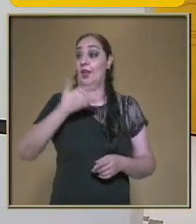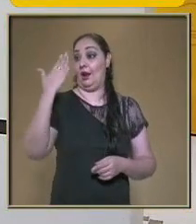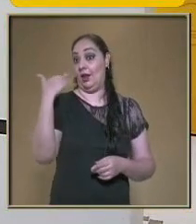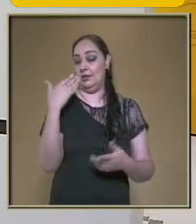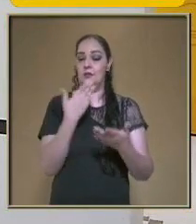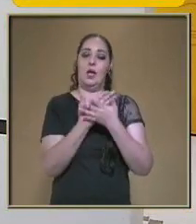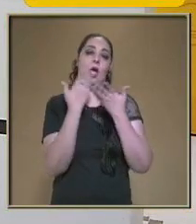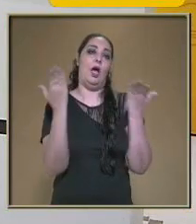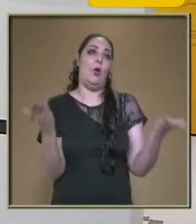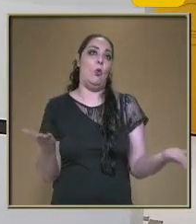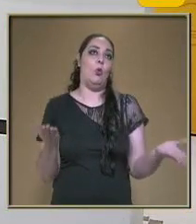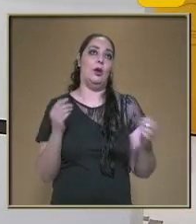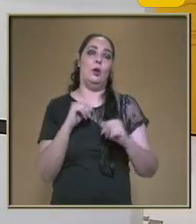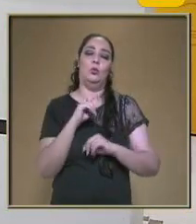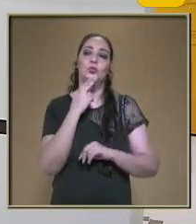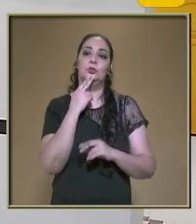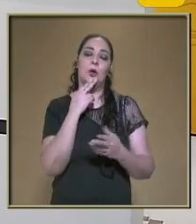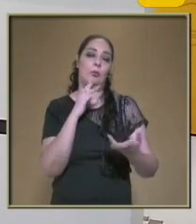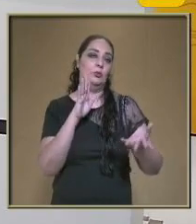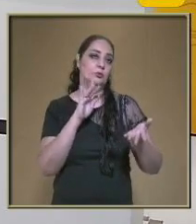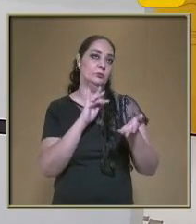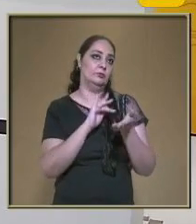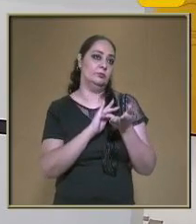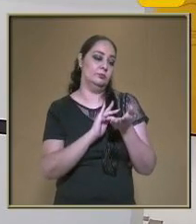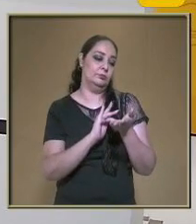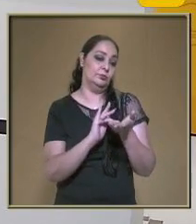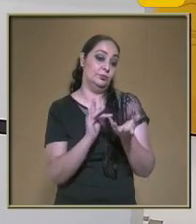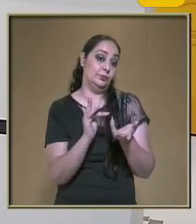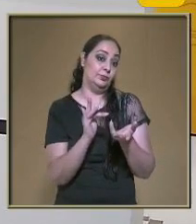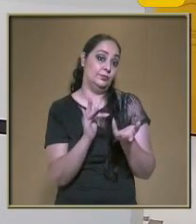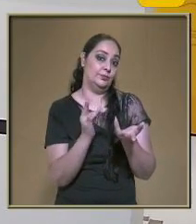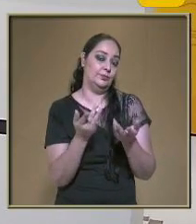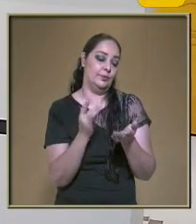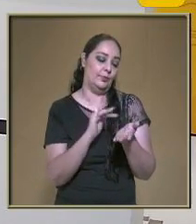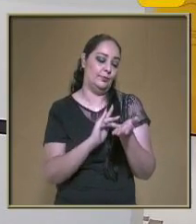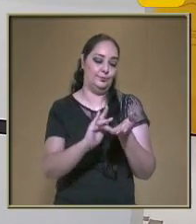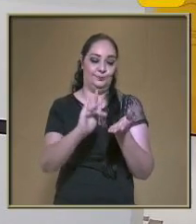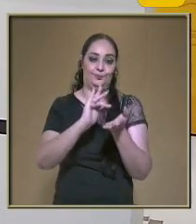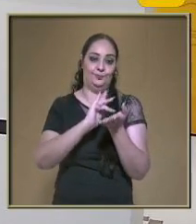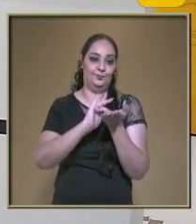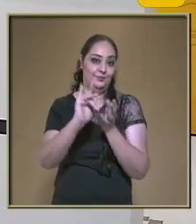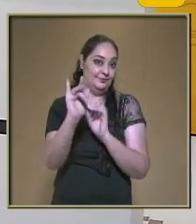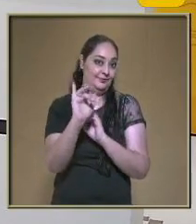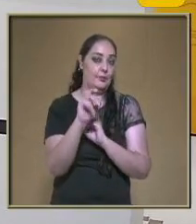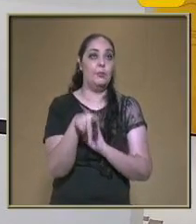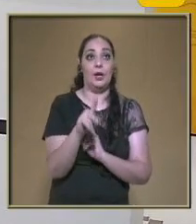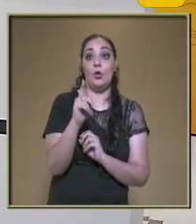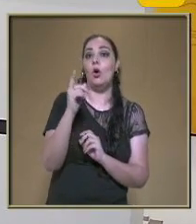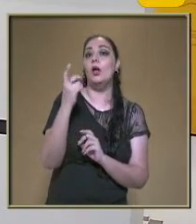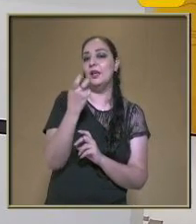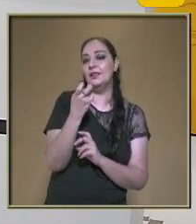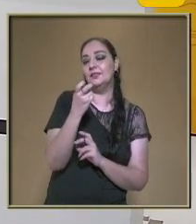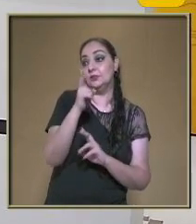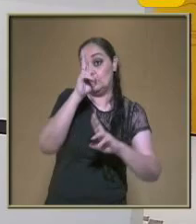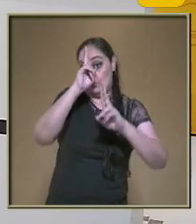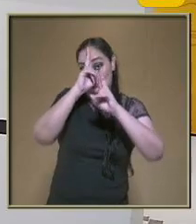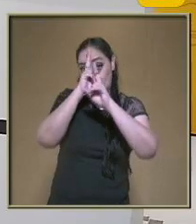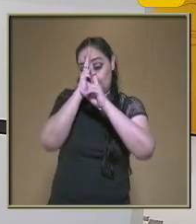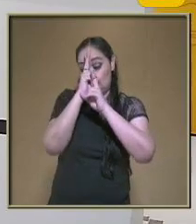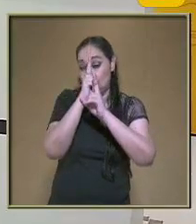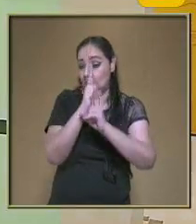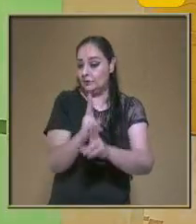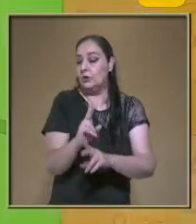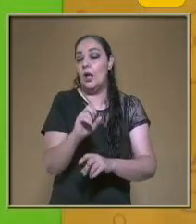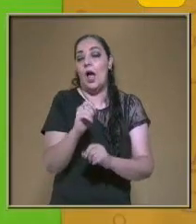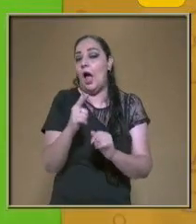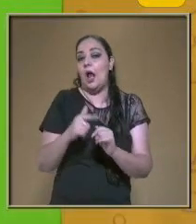now in the present, you used to be using your smartphone, okay? But this is a prohibition, something that is